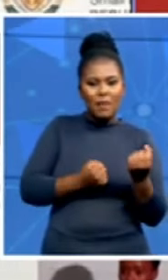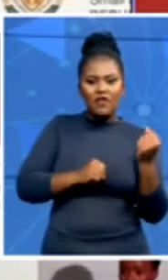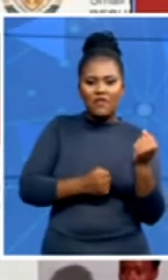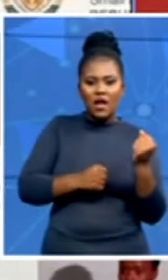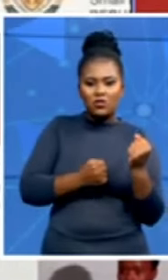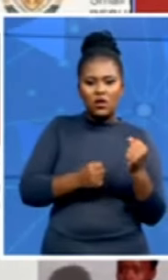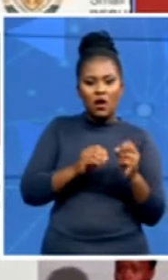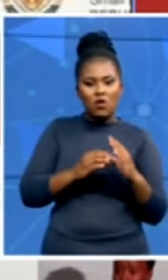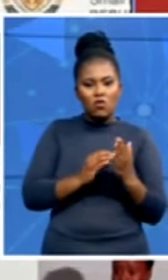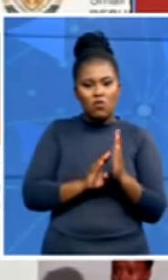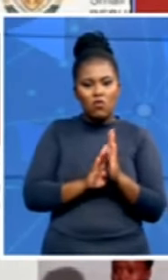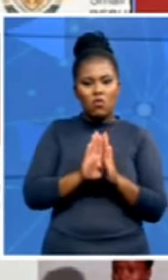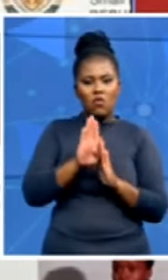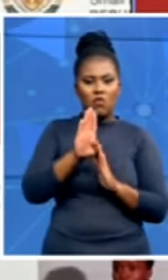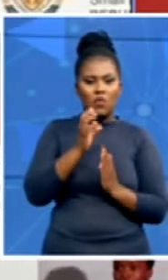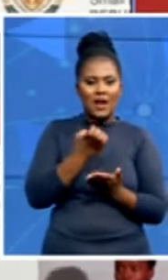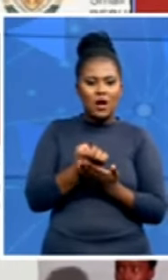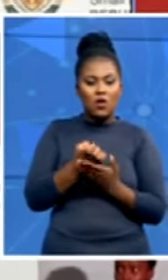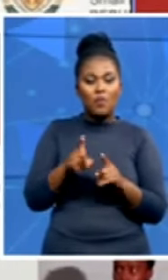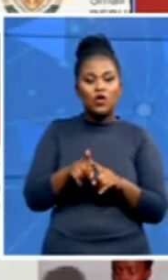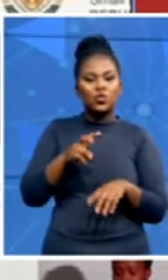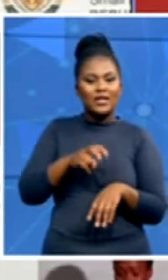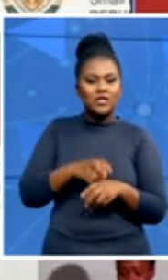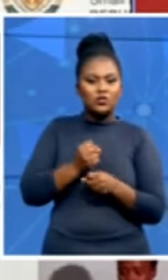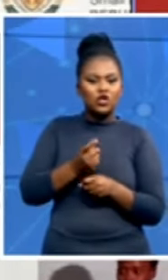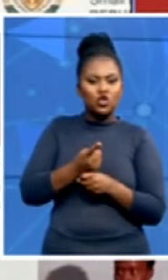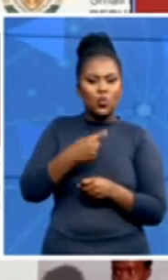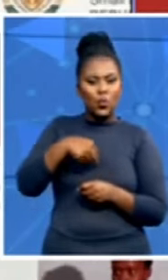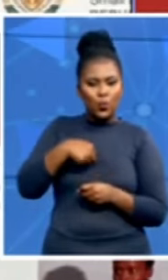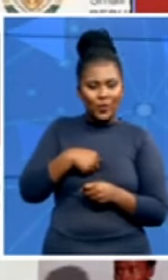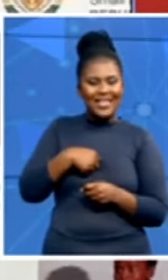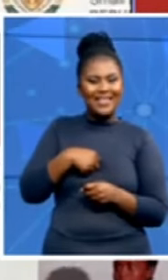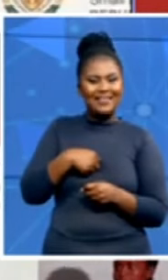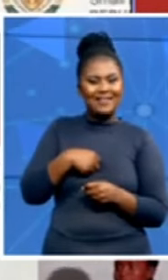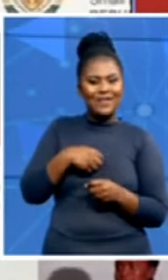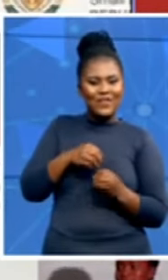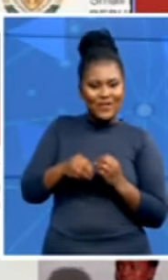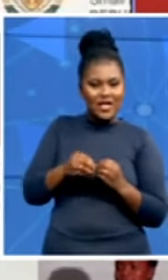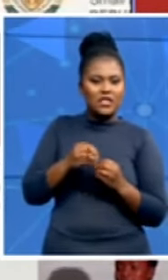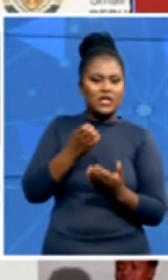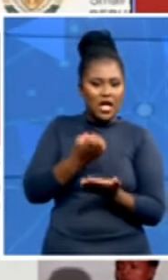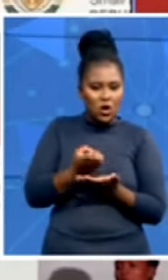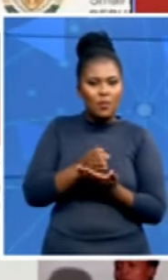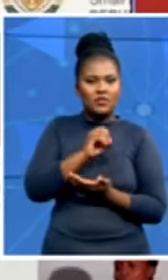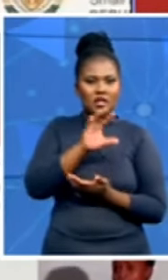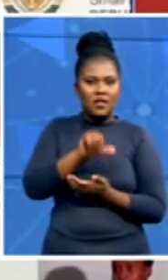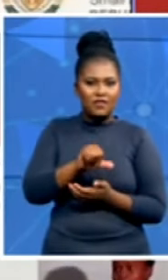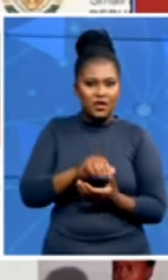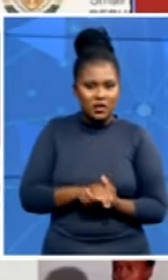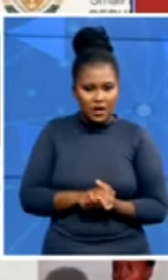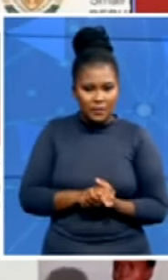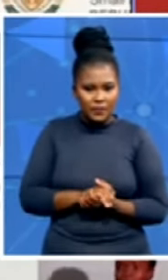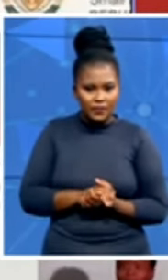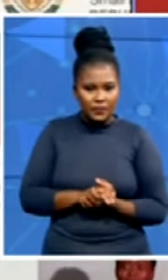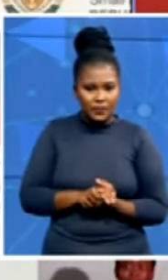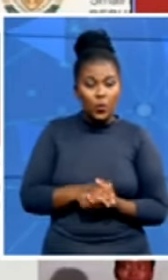got to temper with existing structures, something we're not going to be popular for. But unfortunately, as you read, and the National Development